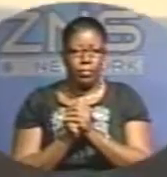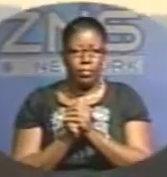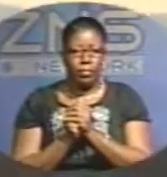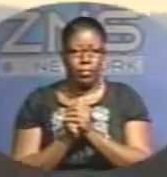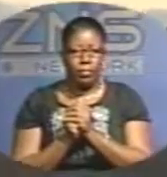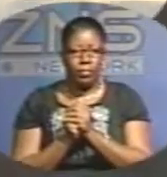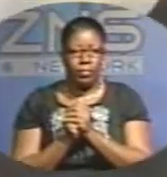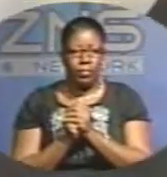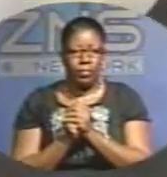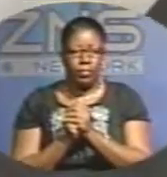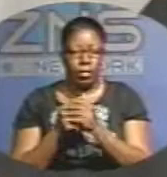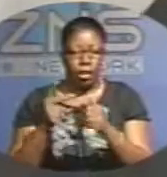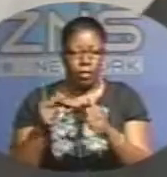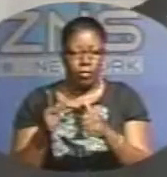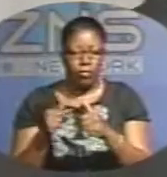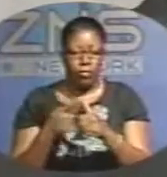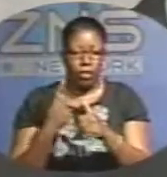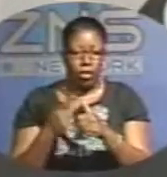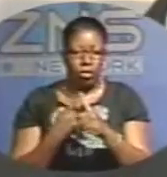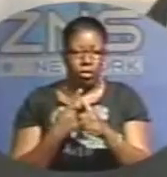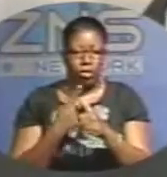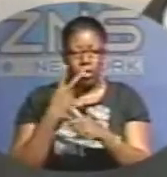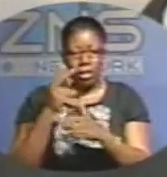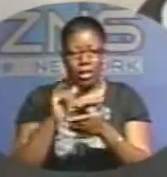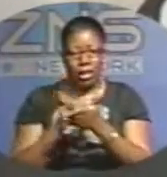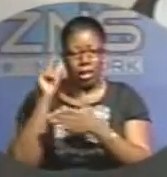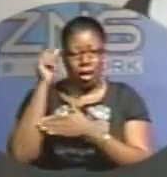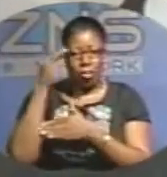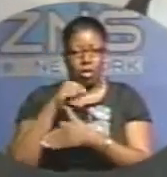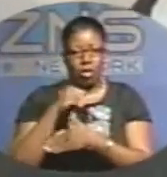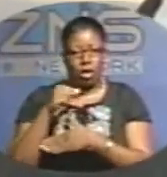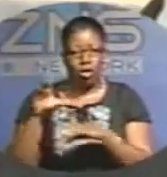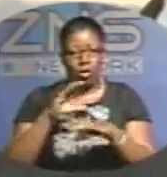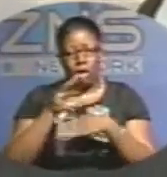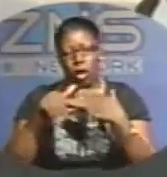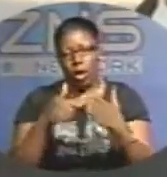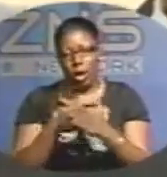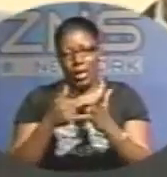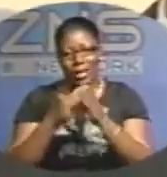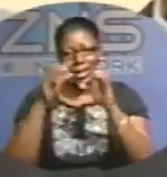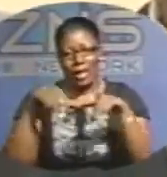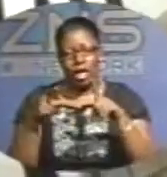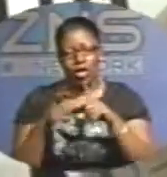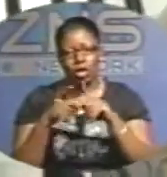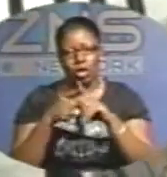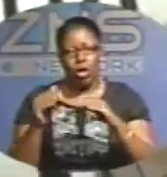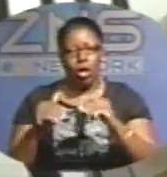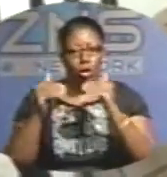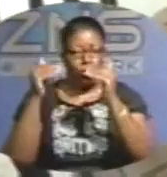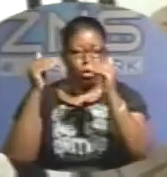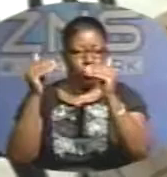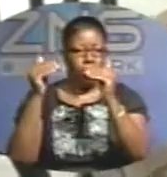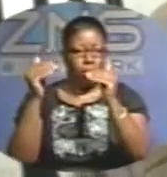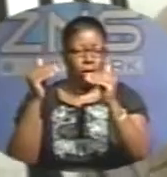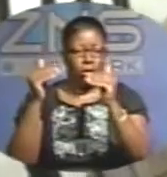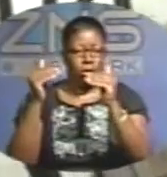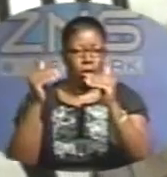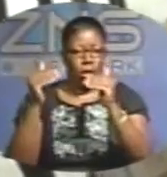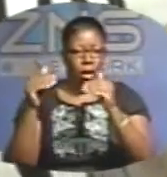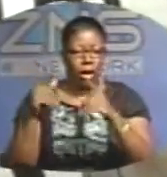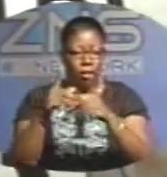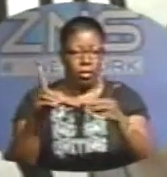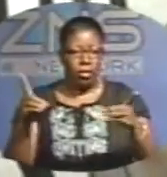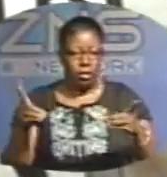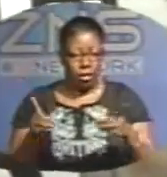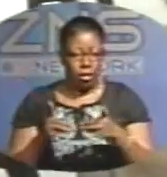At first glance, it may appear that the government may not be doing all it can to promote the Bahamas as an ideal tourist destination.